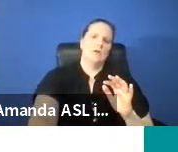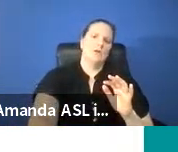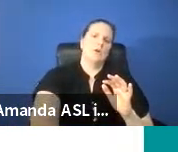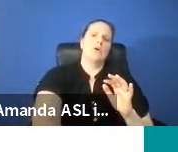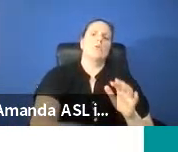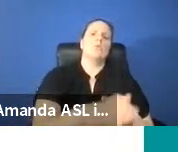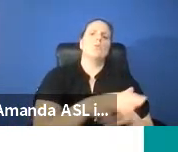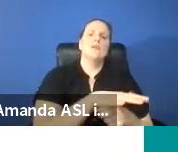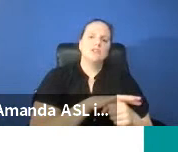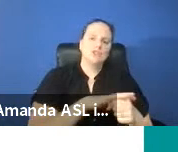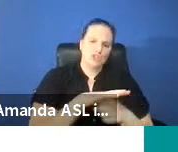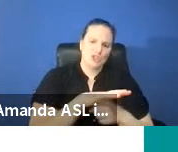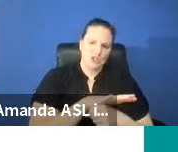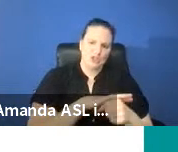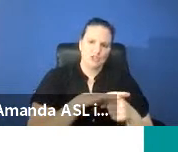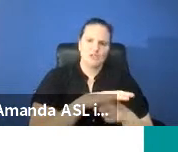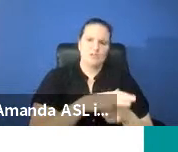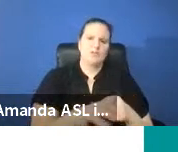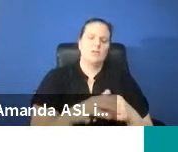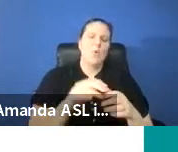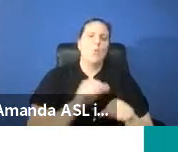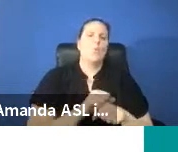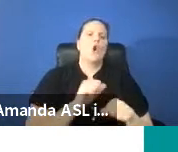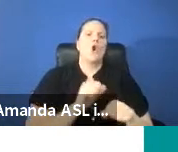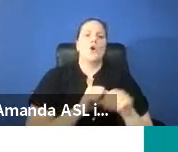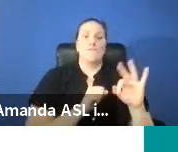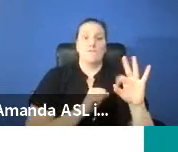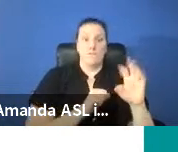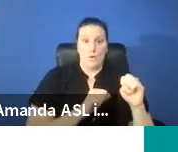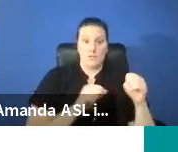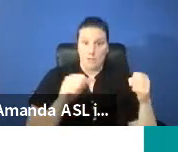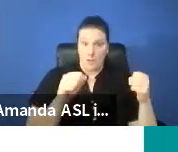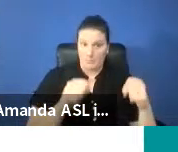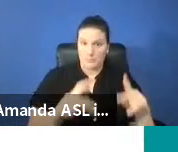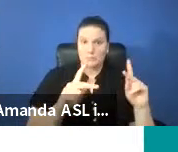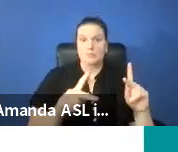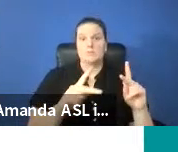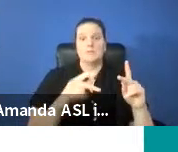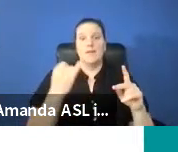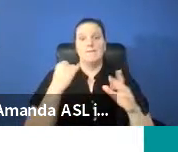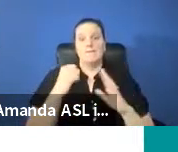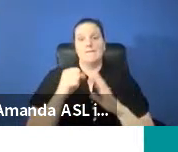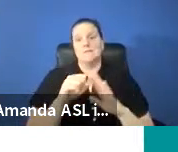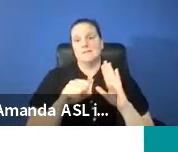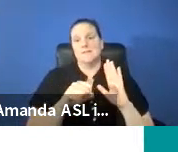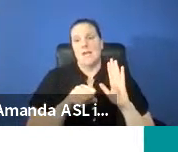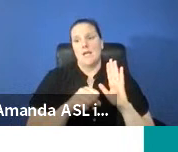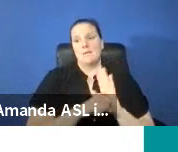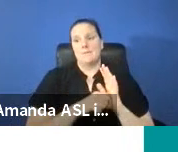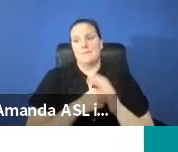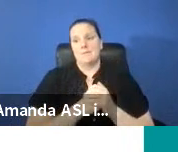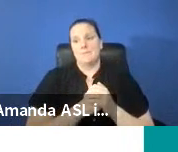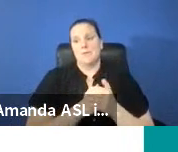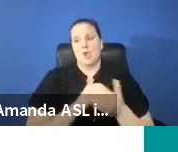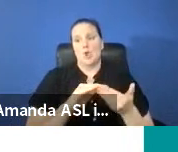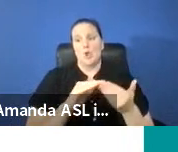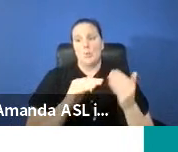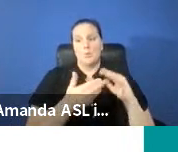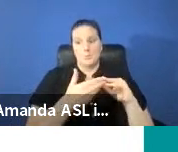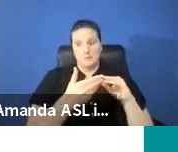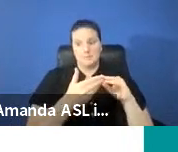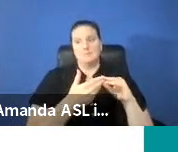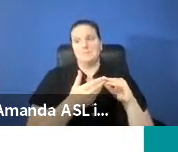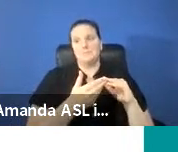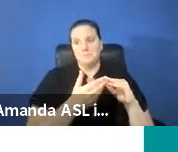about kind of workforce opportunity, whether or not our stated communities